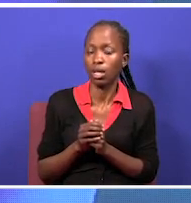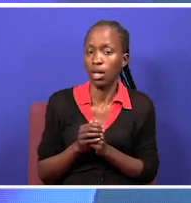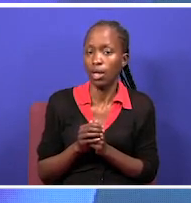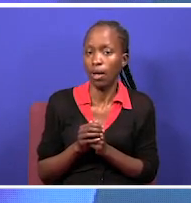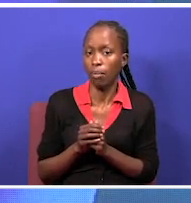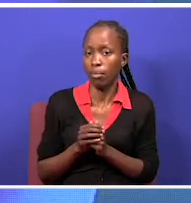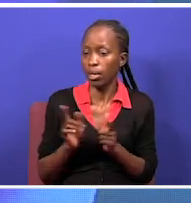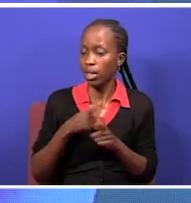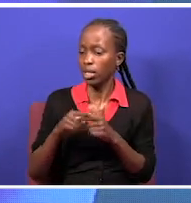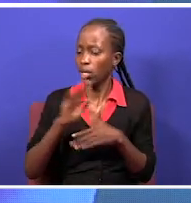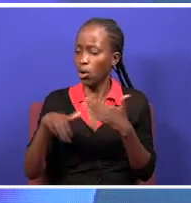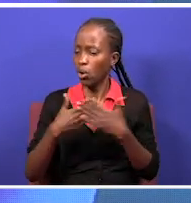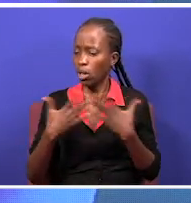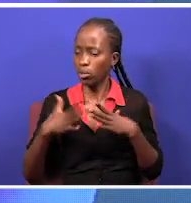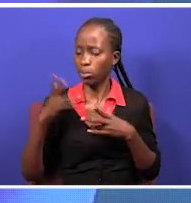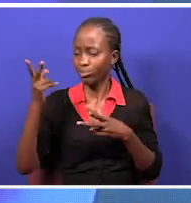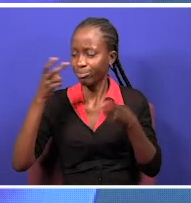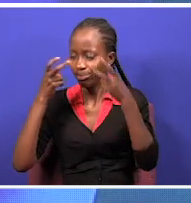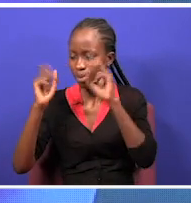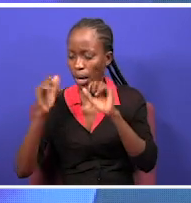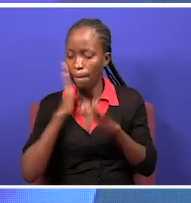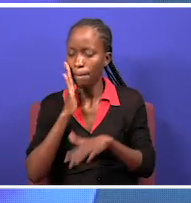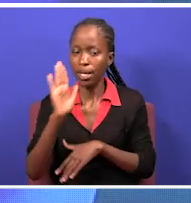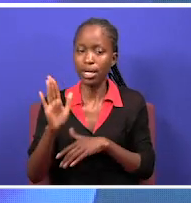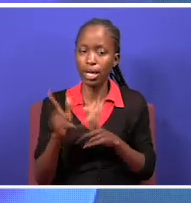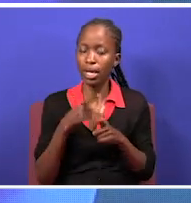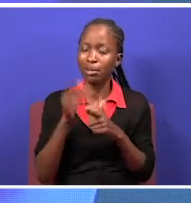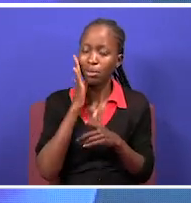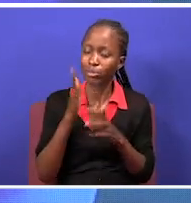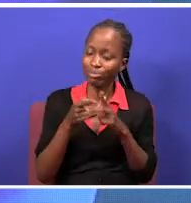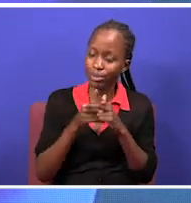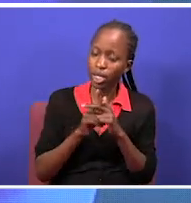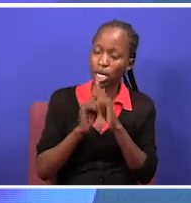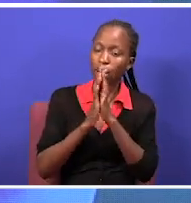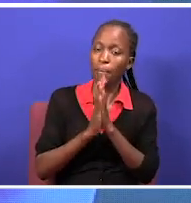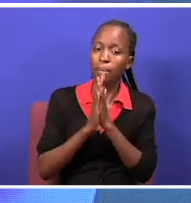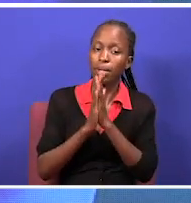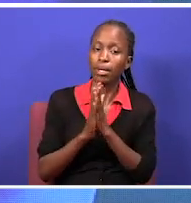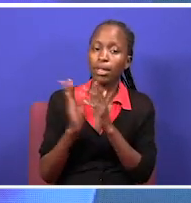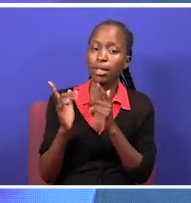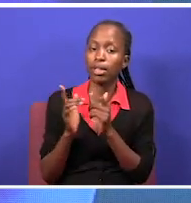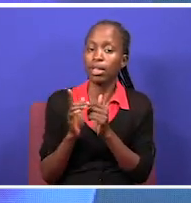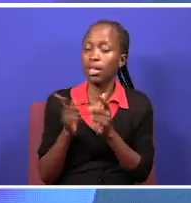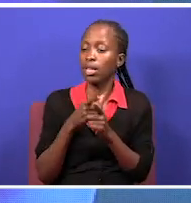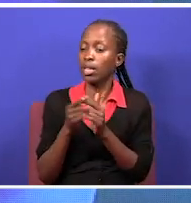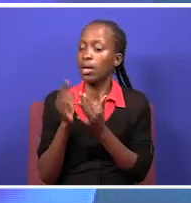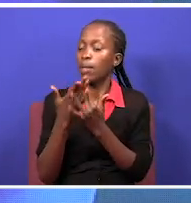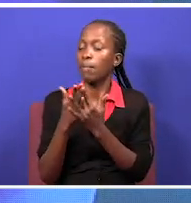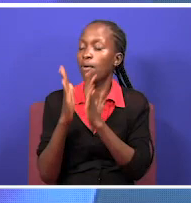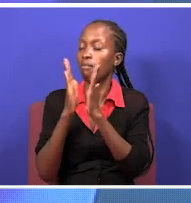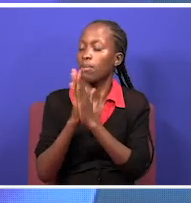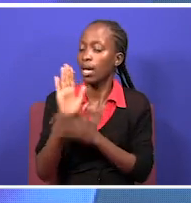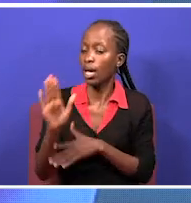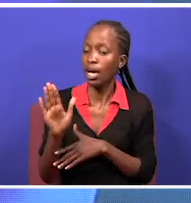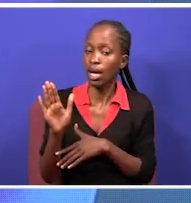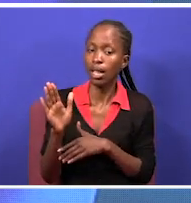saying in the other room. And she would start praying. And then in the middle of her prayer, she